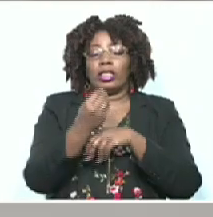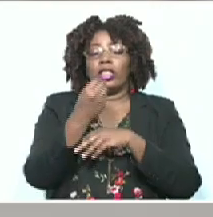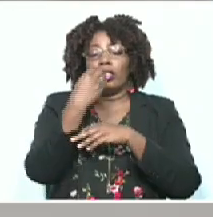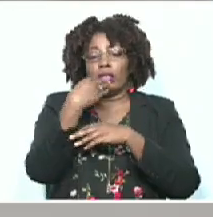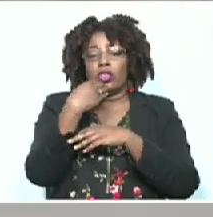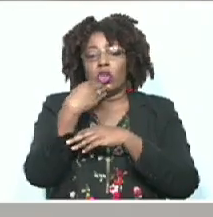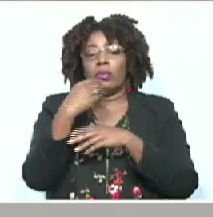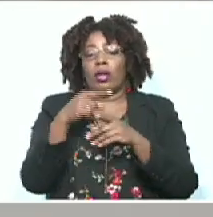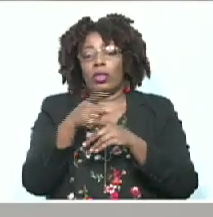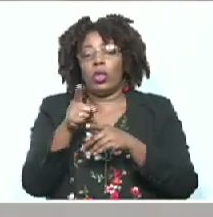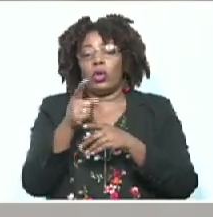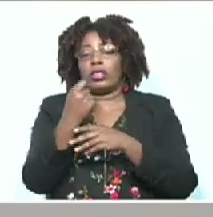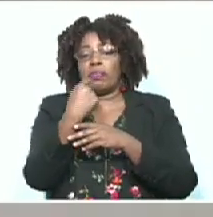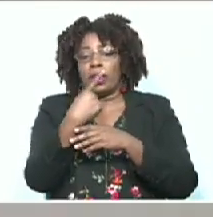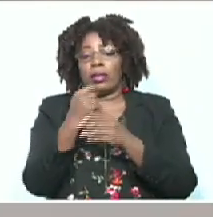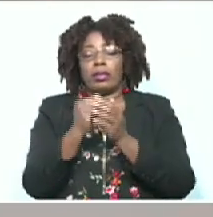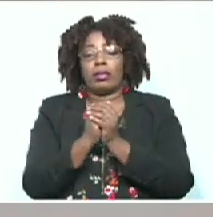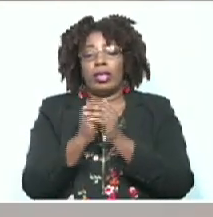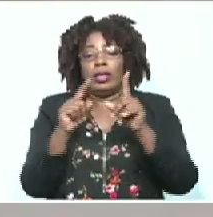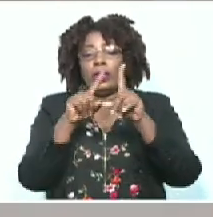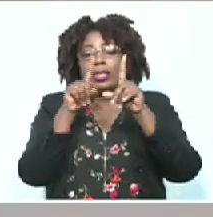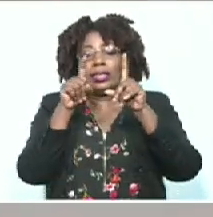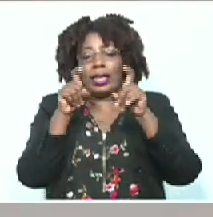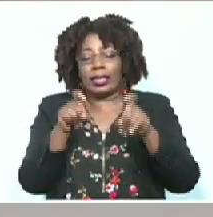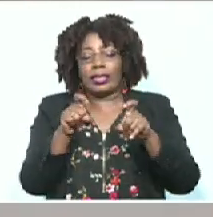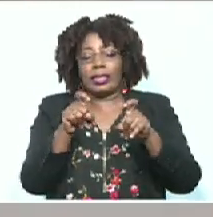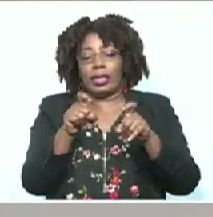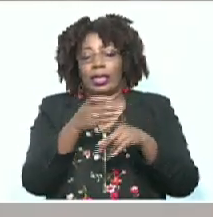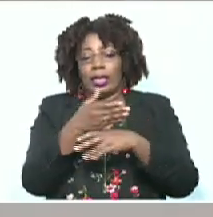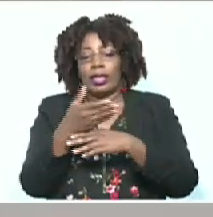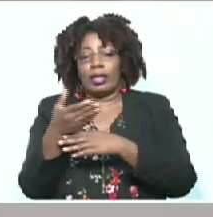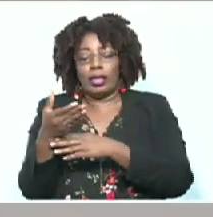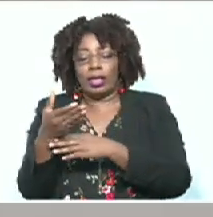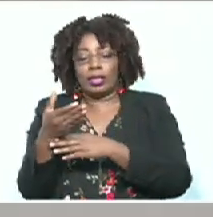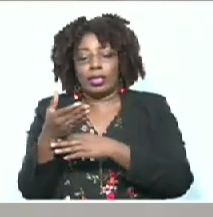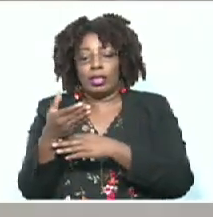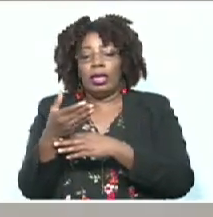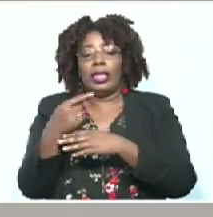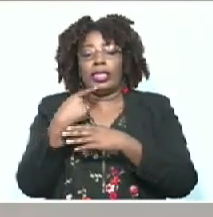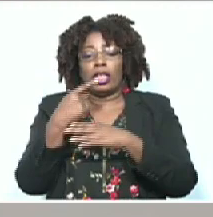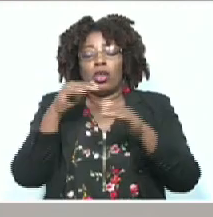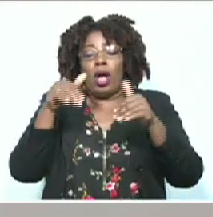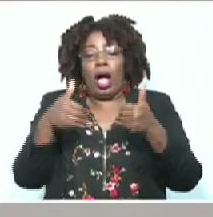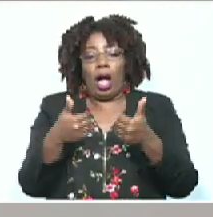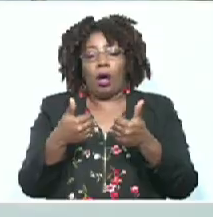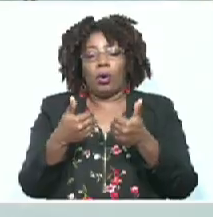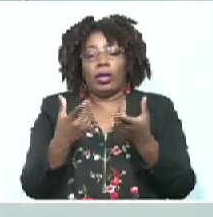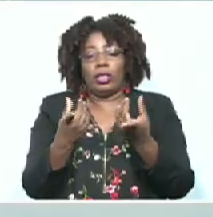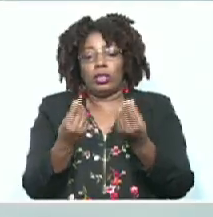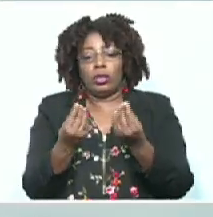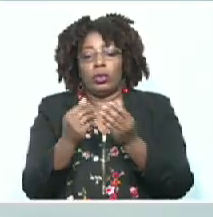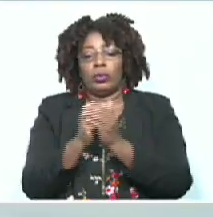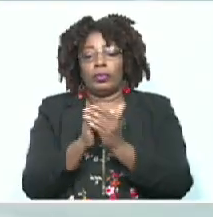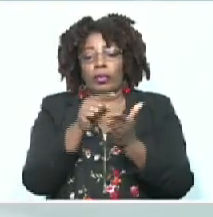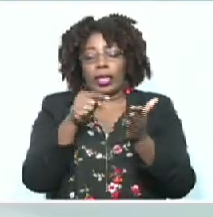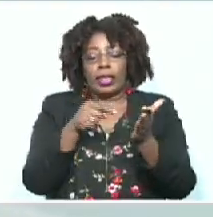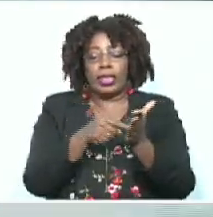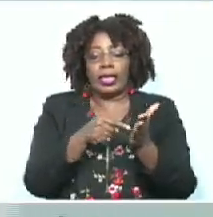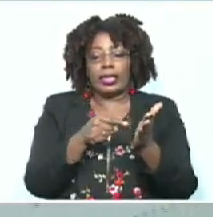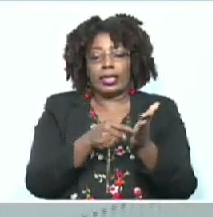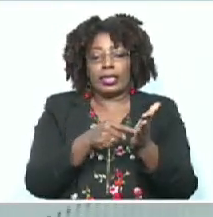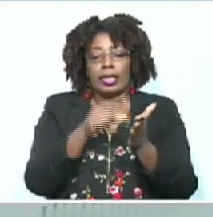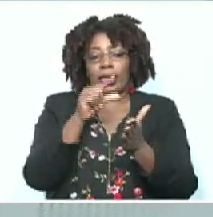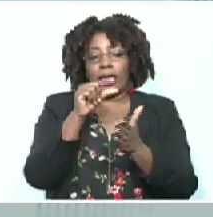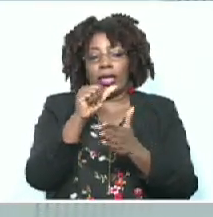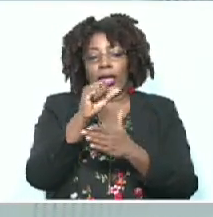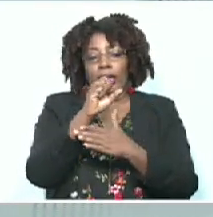those pills. Special care is taken when testing specimen. Corporal Rackley shares how it's done with their special equipment. This right here is called the